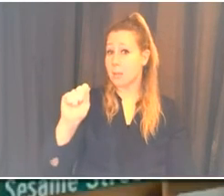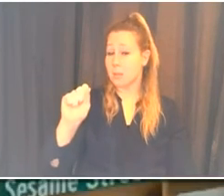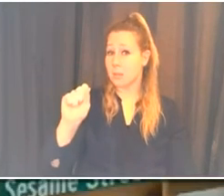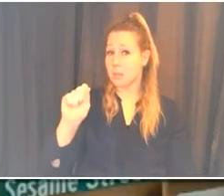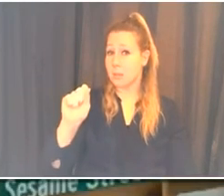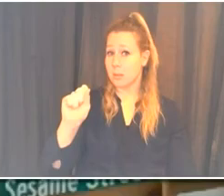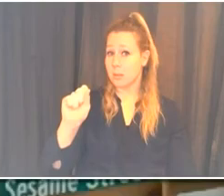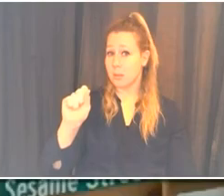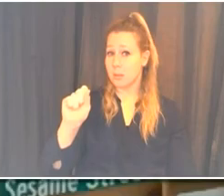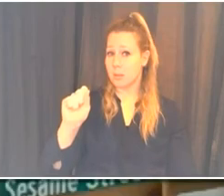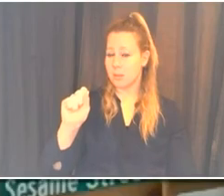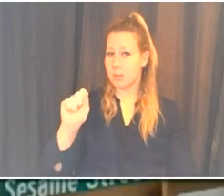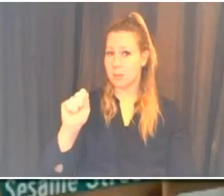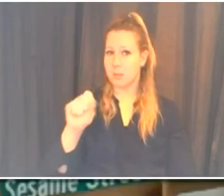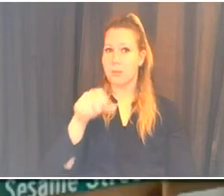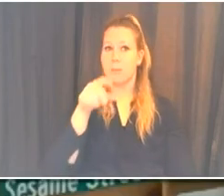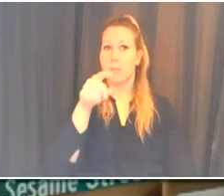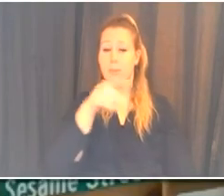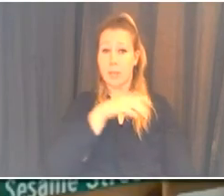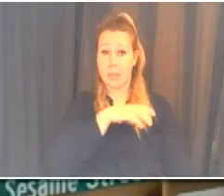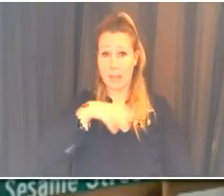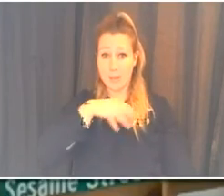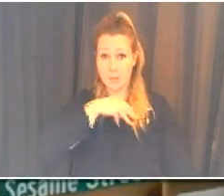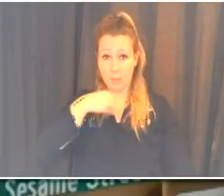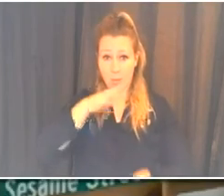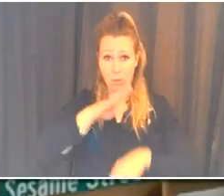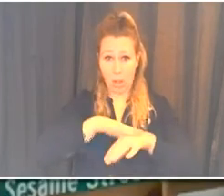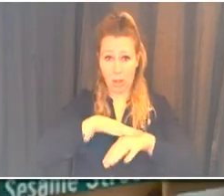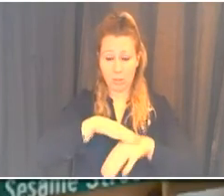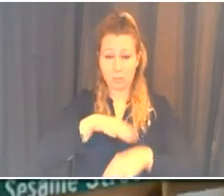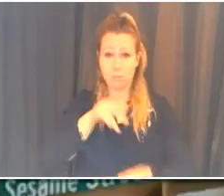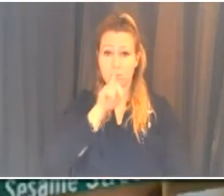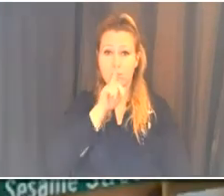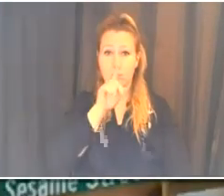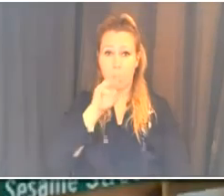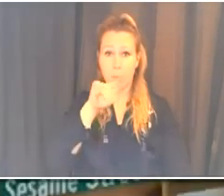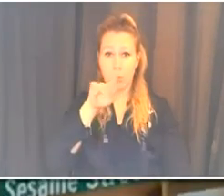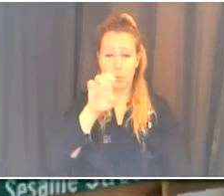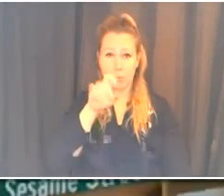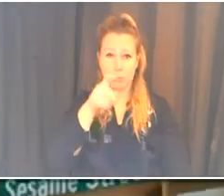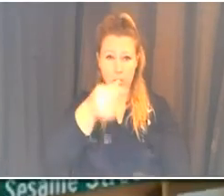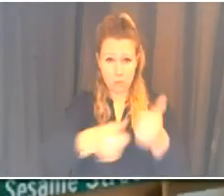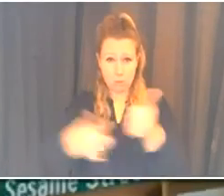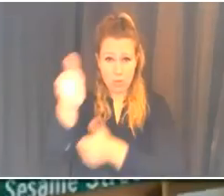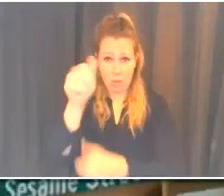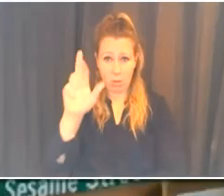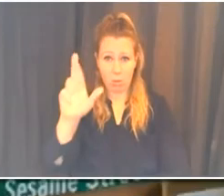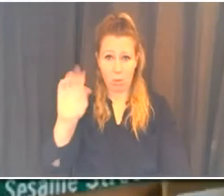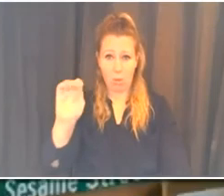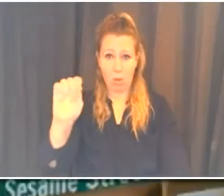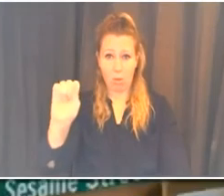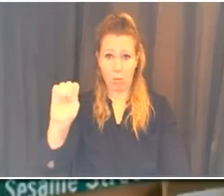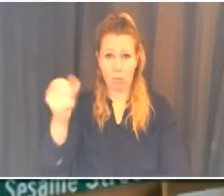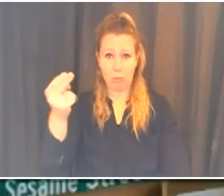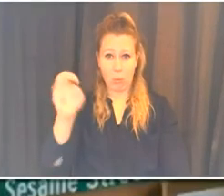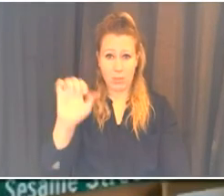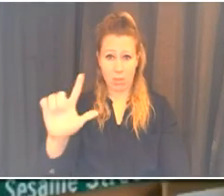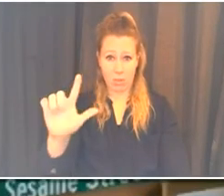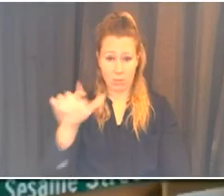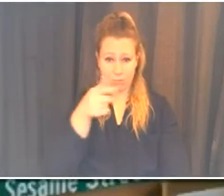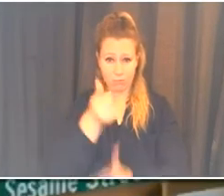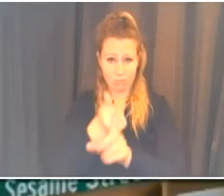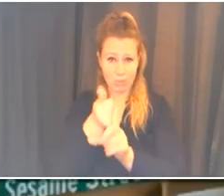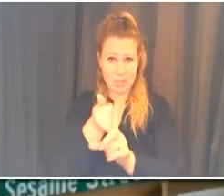rosenell okay just real quick um to miss box did you one thing that can often help is if you